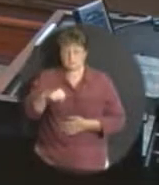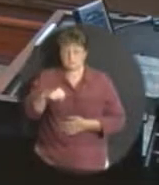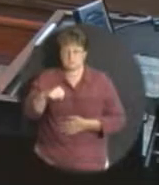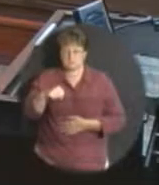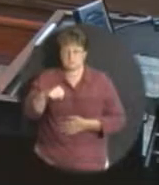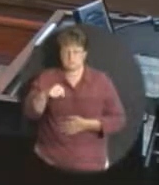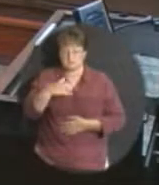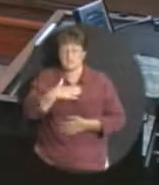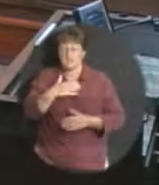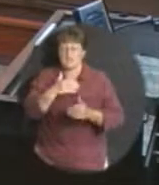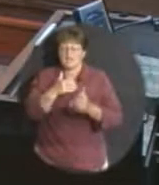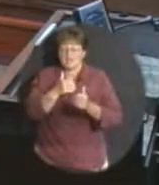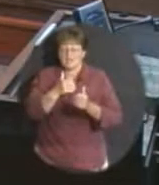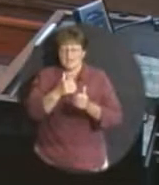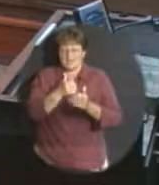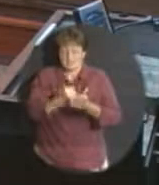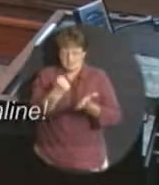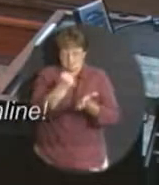Motion carries.